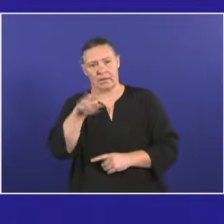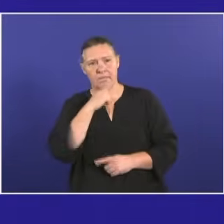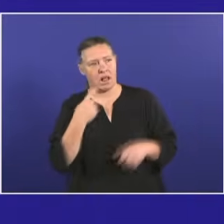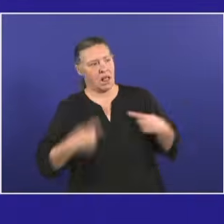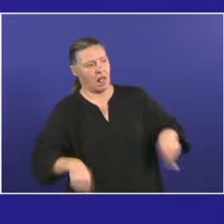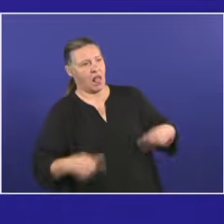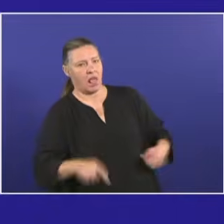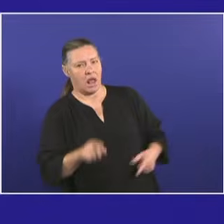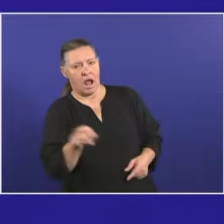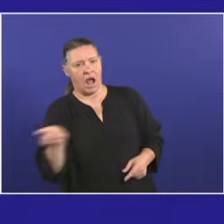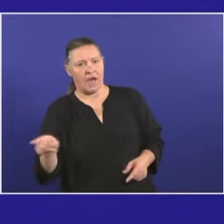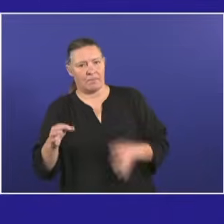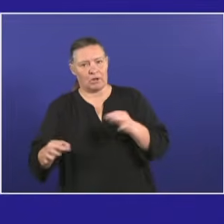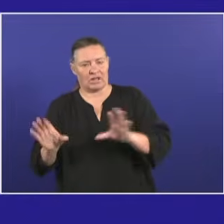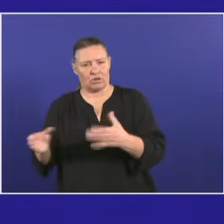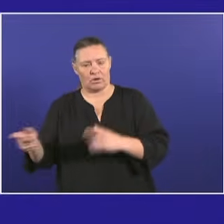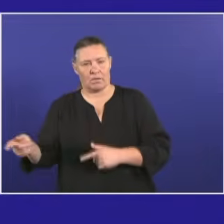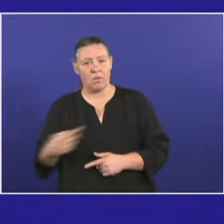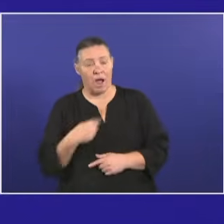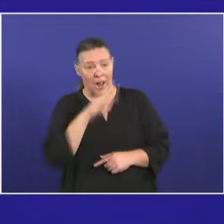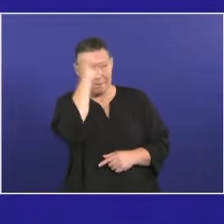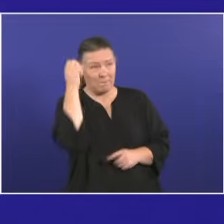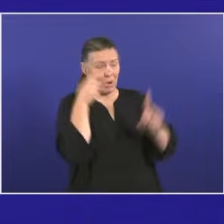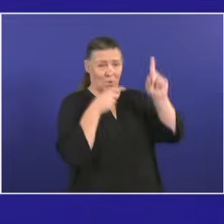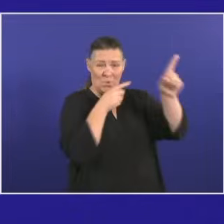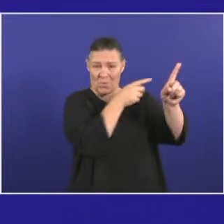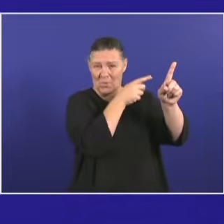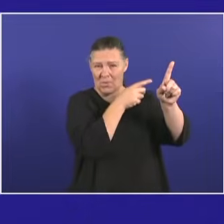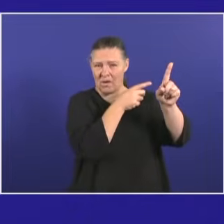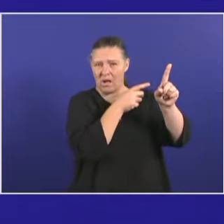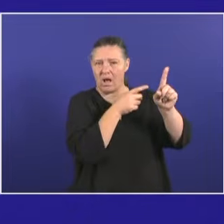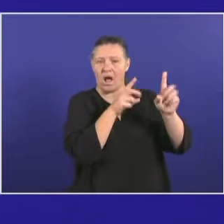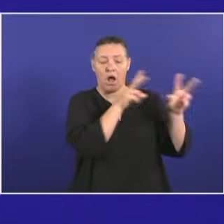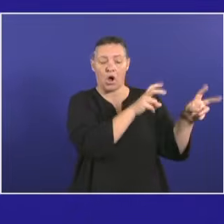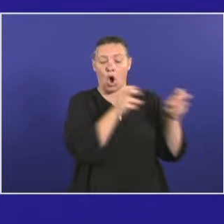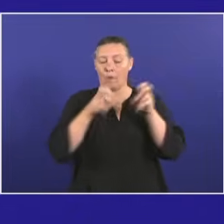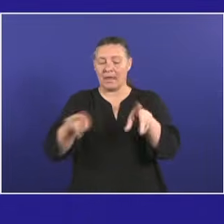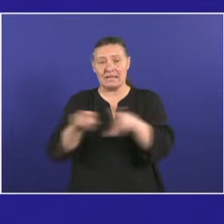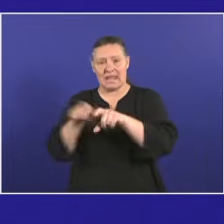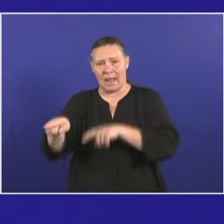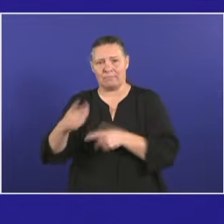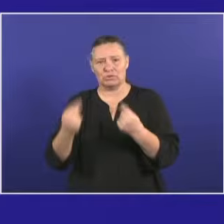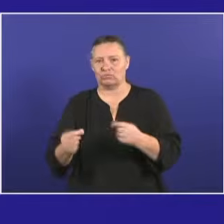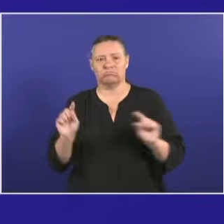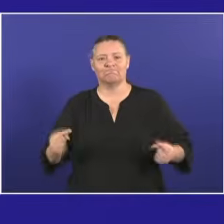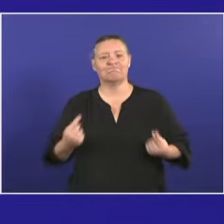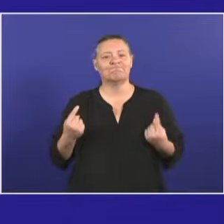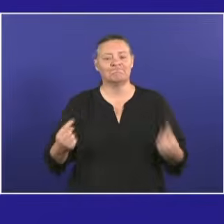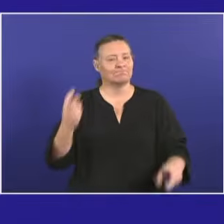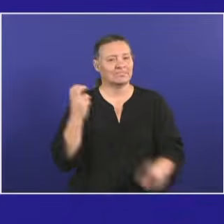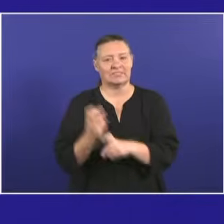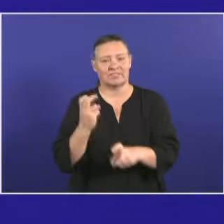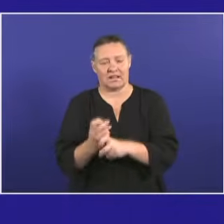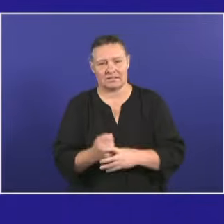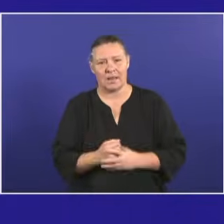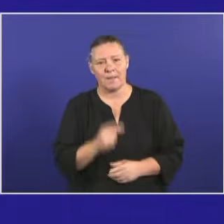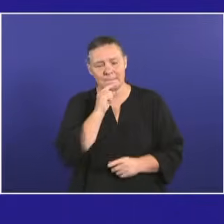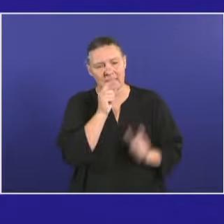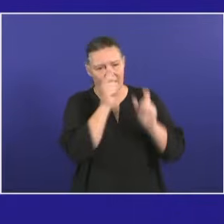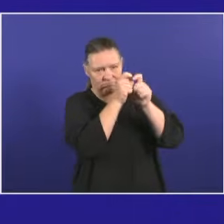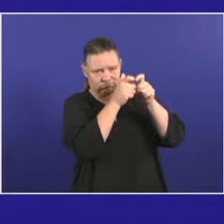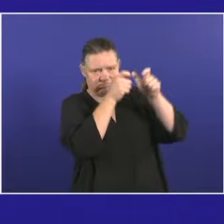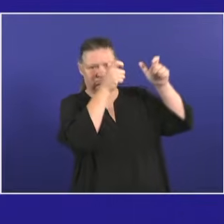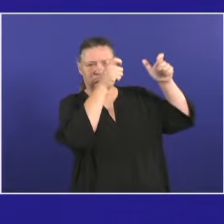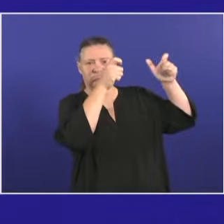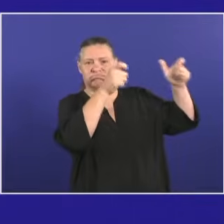terrified because this scale, the blue machine, is difficult to replicate. And this is what a growing national